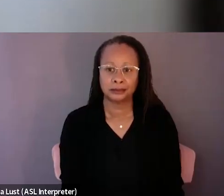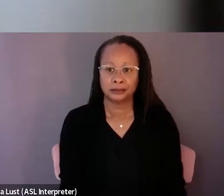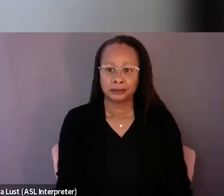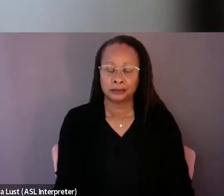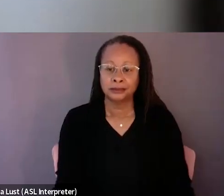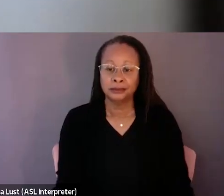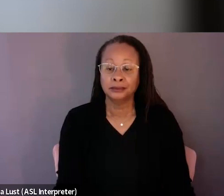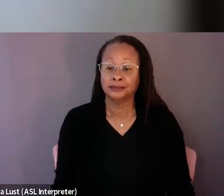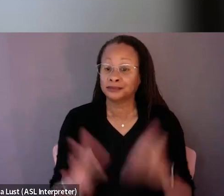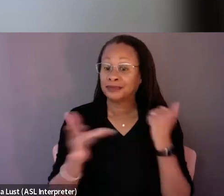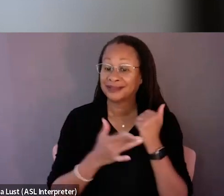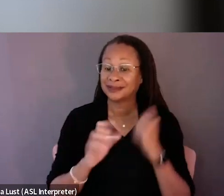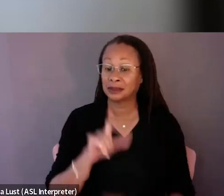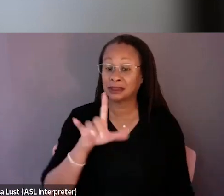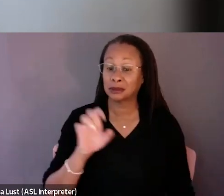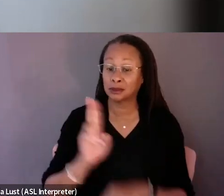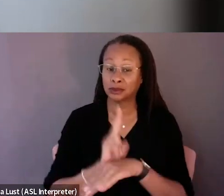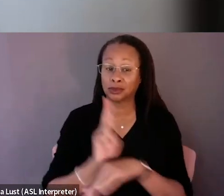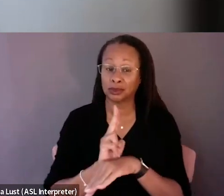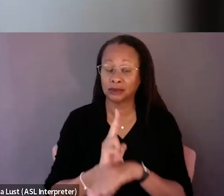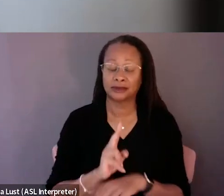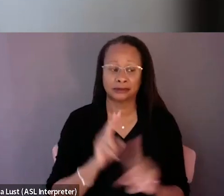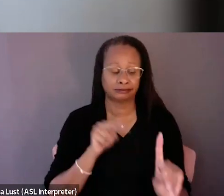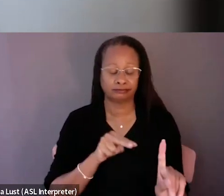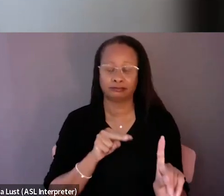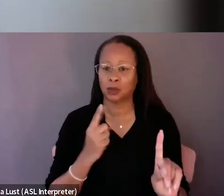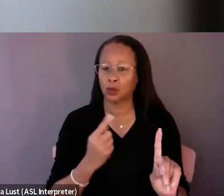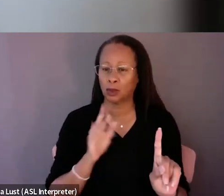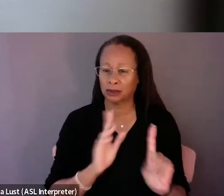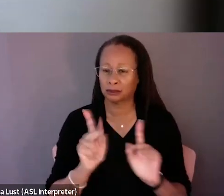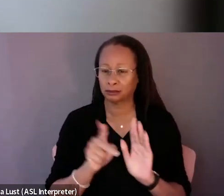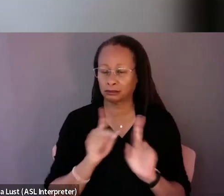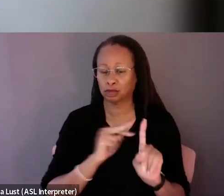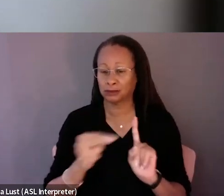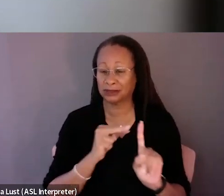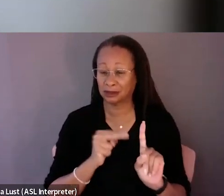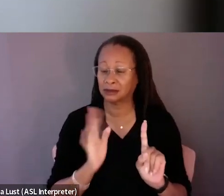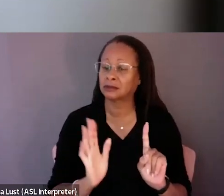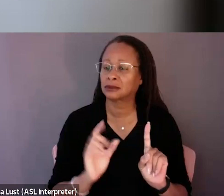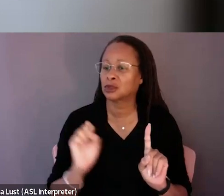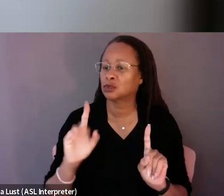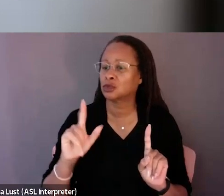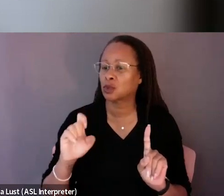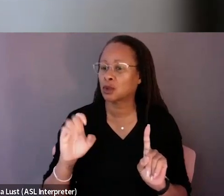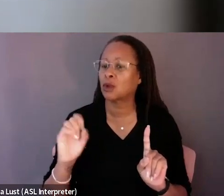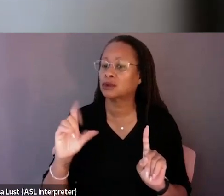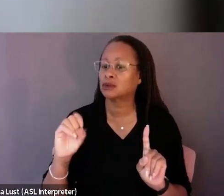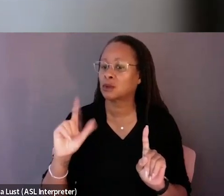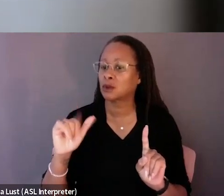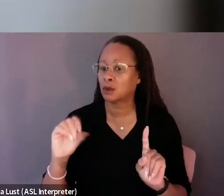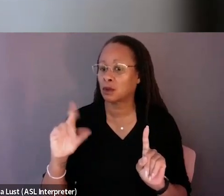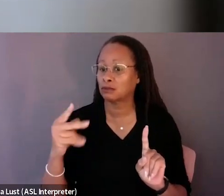The technique, the style of using the soul perspective is to combine with the